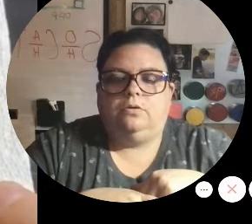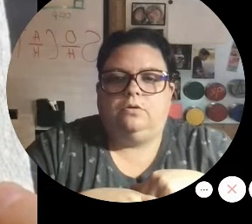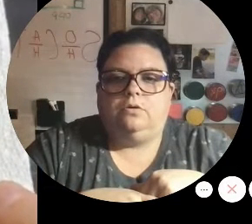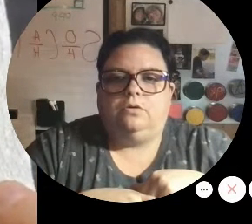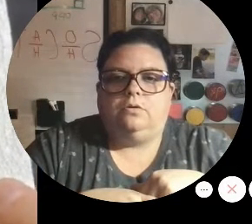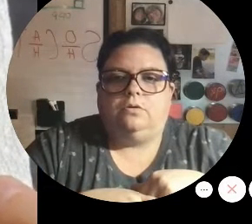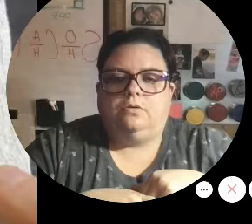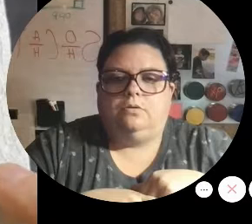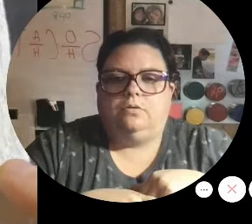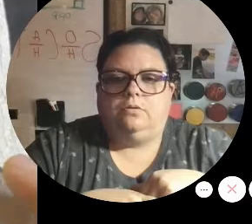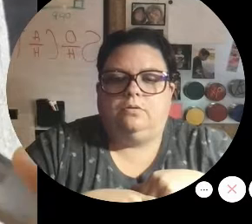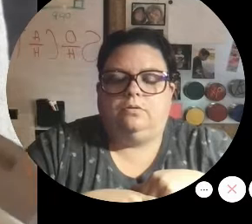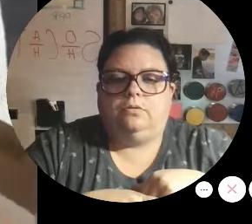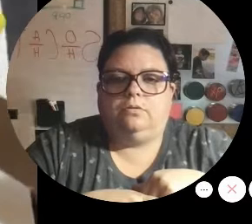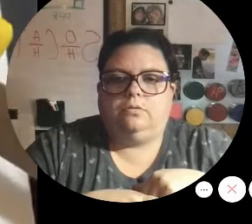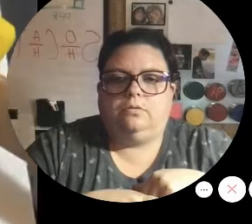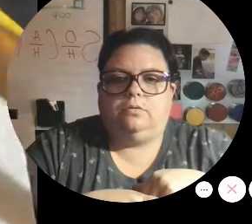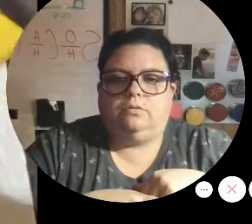Okay.